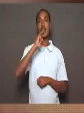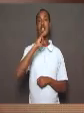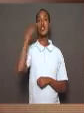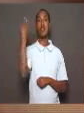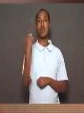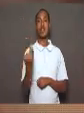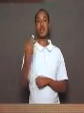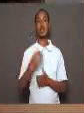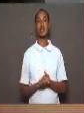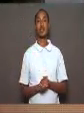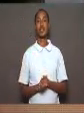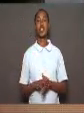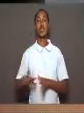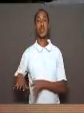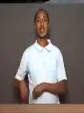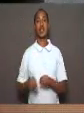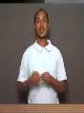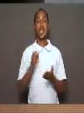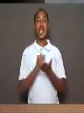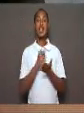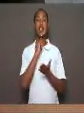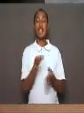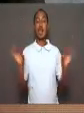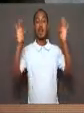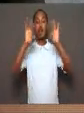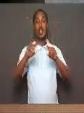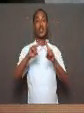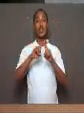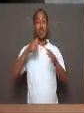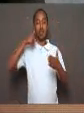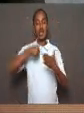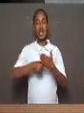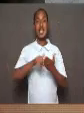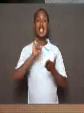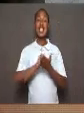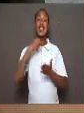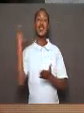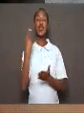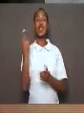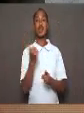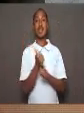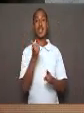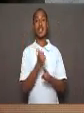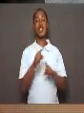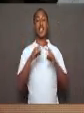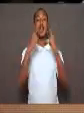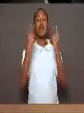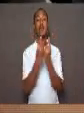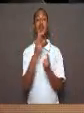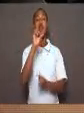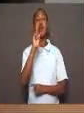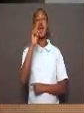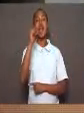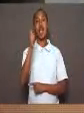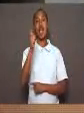formed. Students, it is important to note that using metals of group